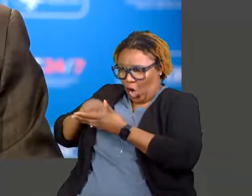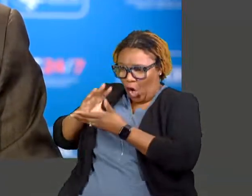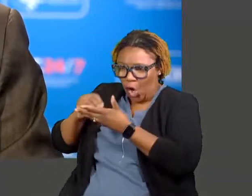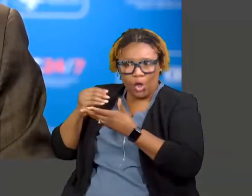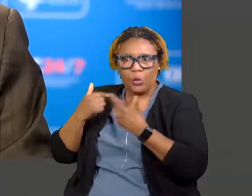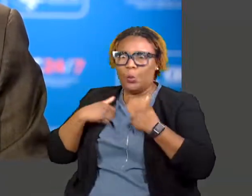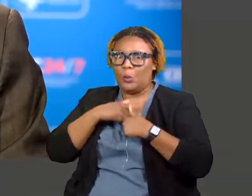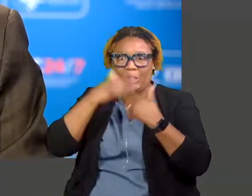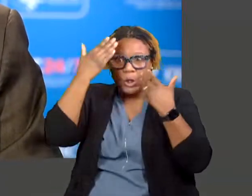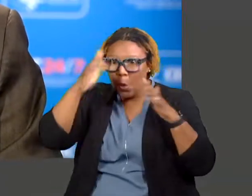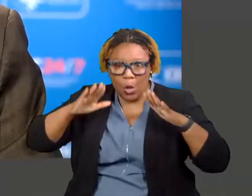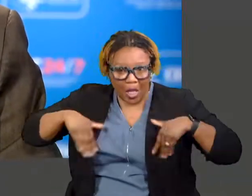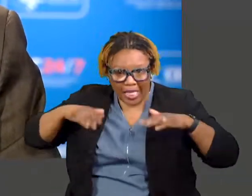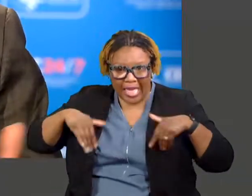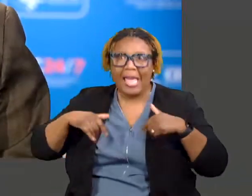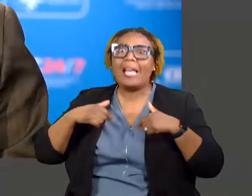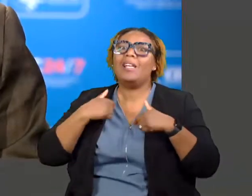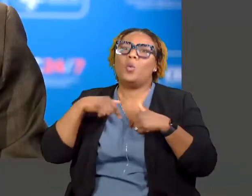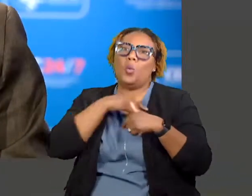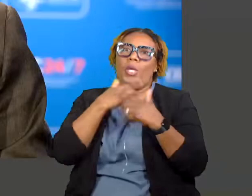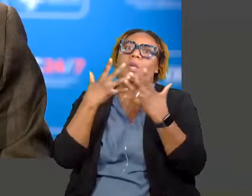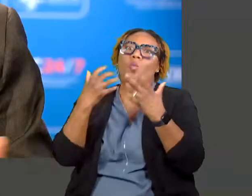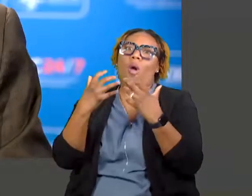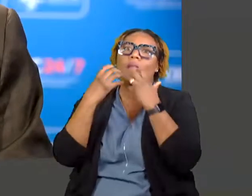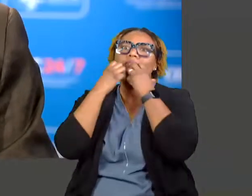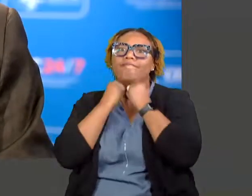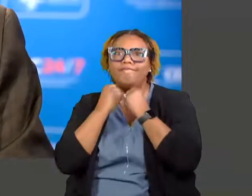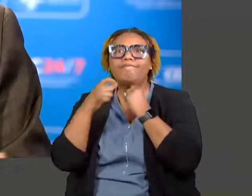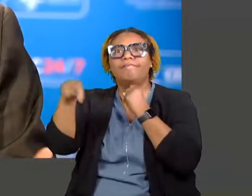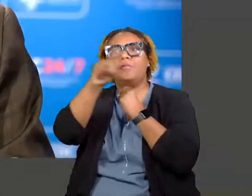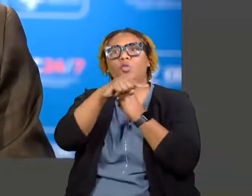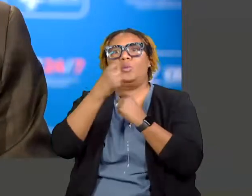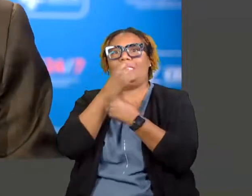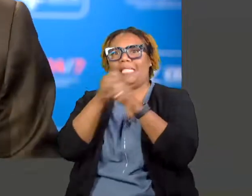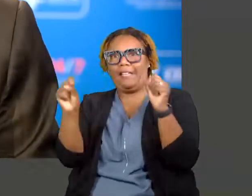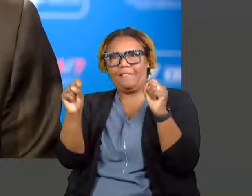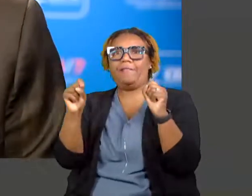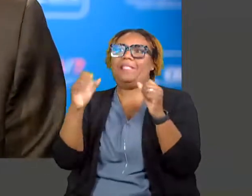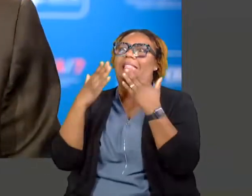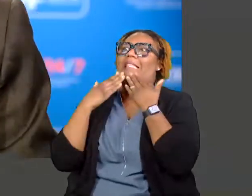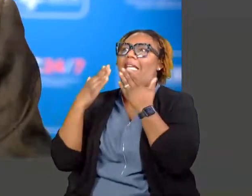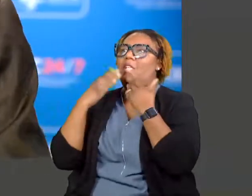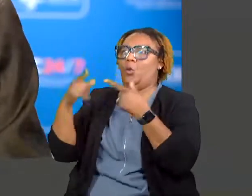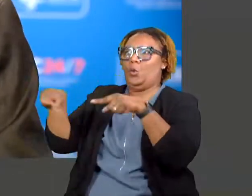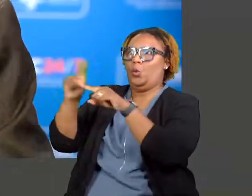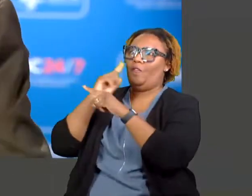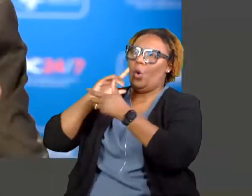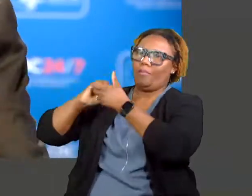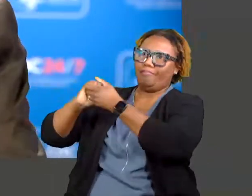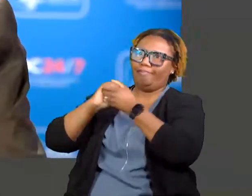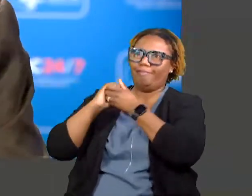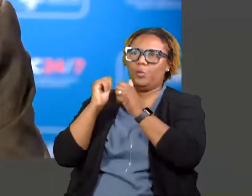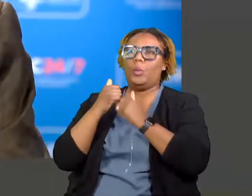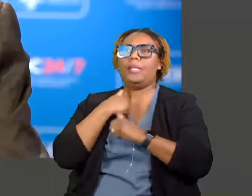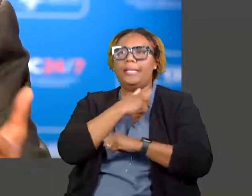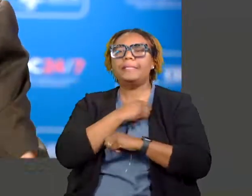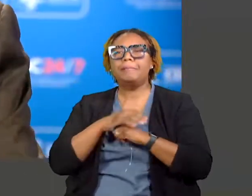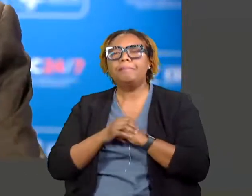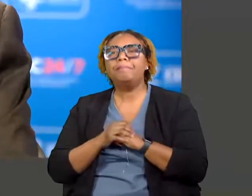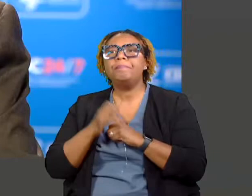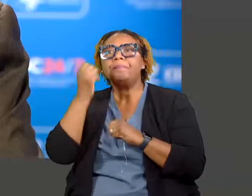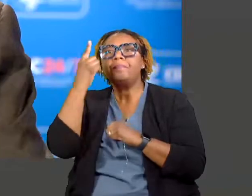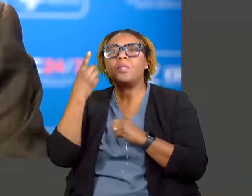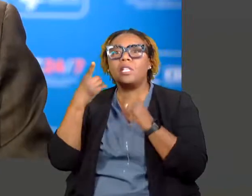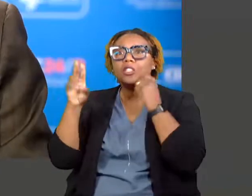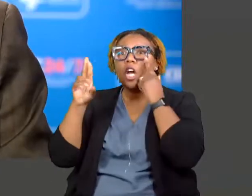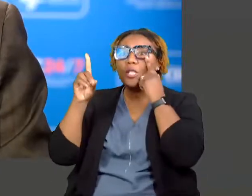is a top priority at CDC. And we thank you for helping us convene this forum and for that partnership. Now that you've heard from Dr. Diebel,